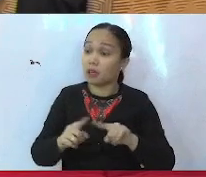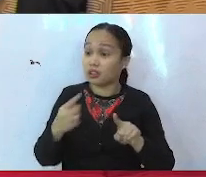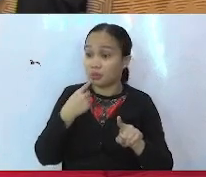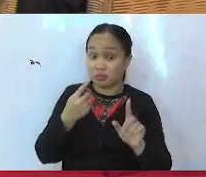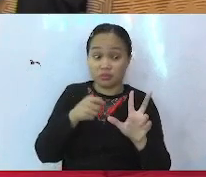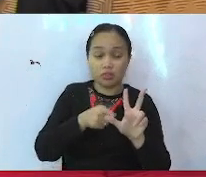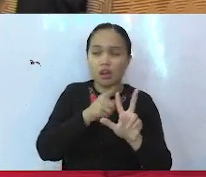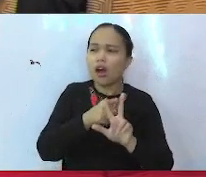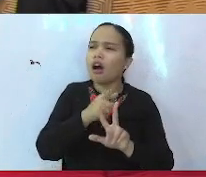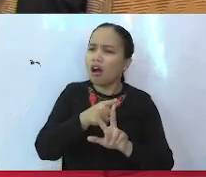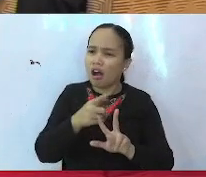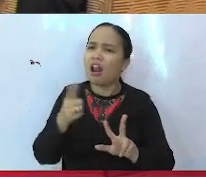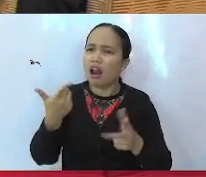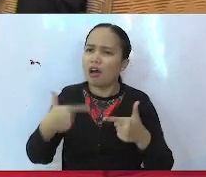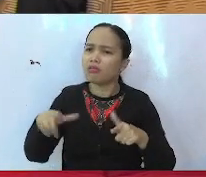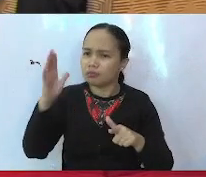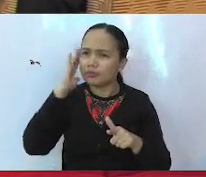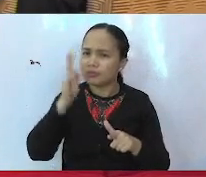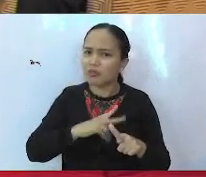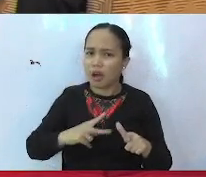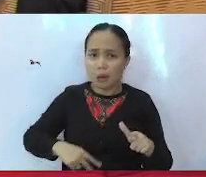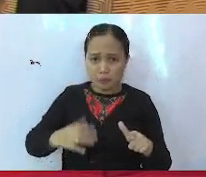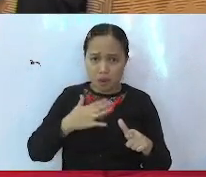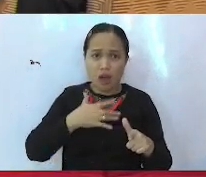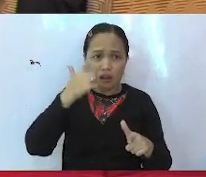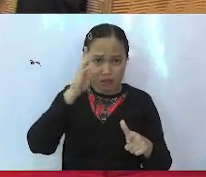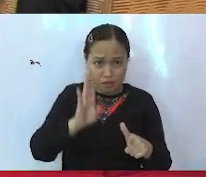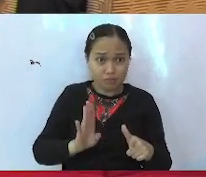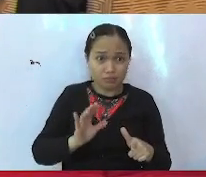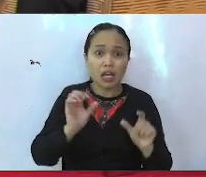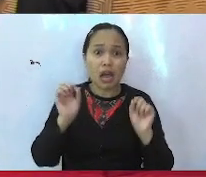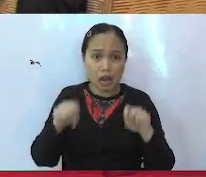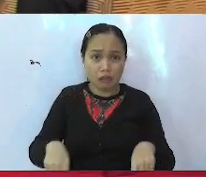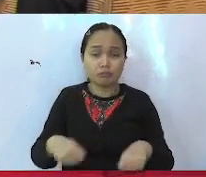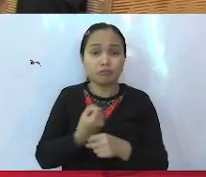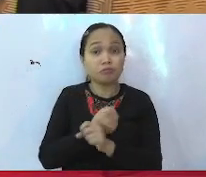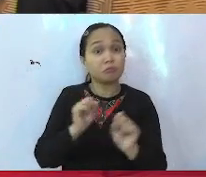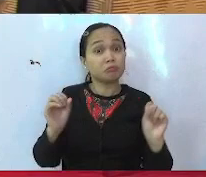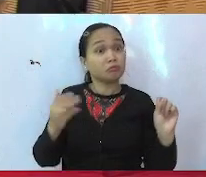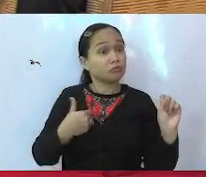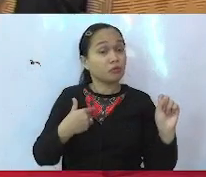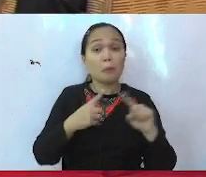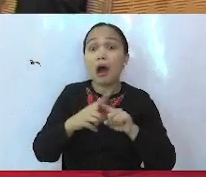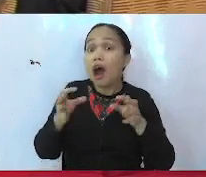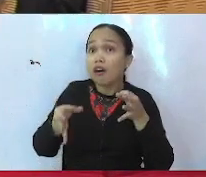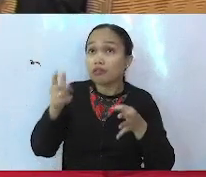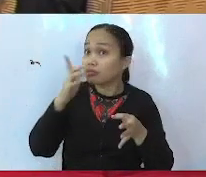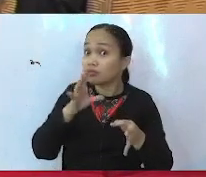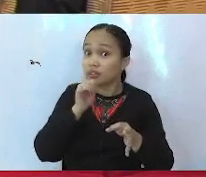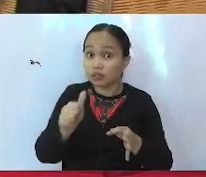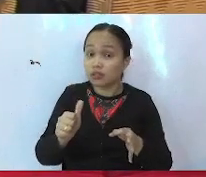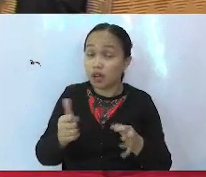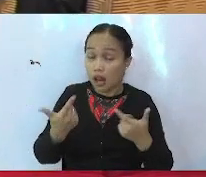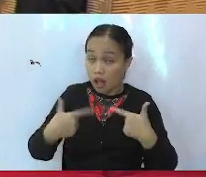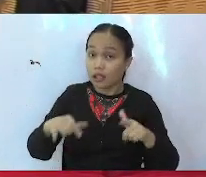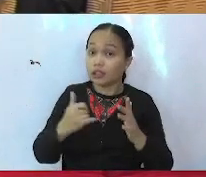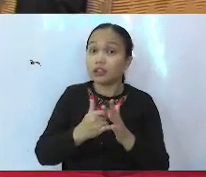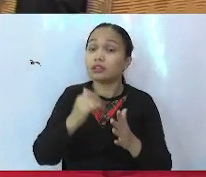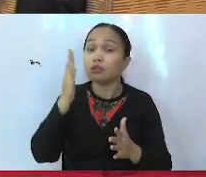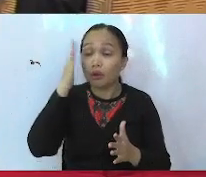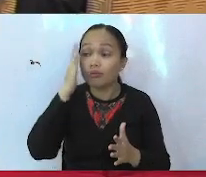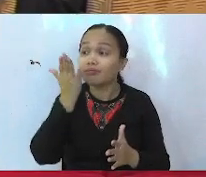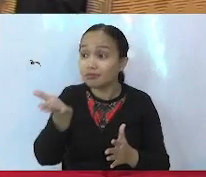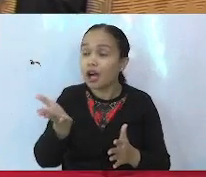king. Yeah. My God is able to deliver me. Yeah. But if he doesn't, let it be known, we will not